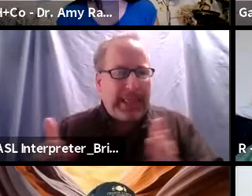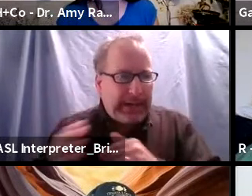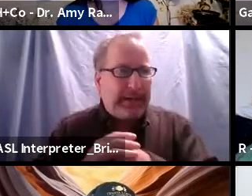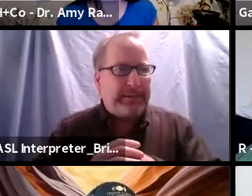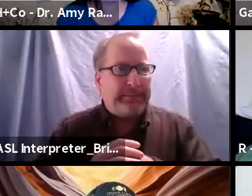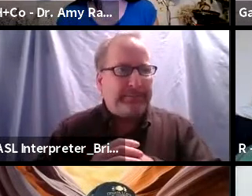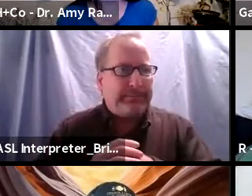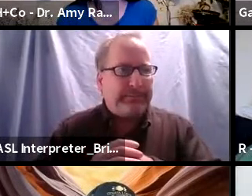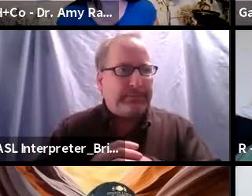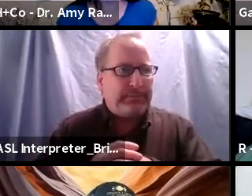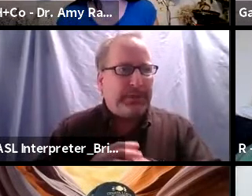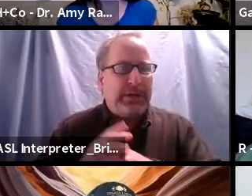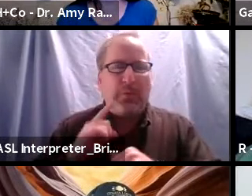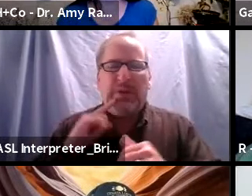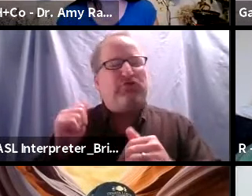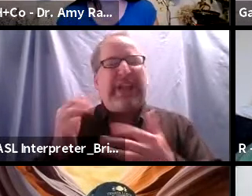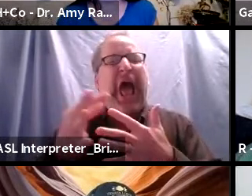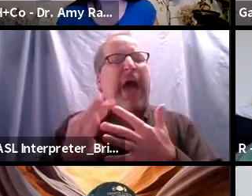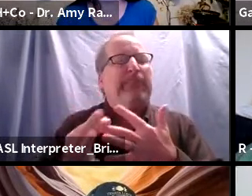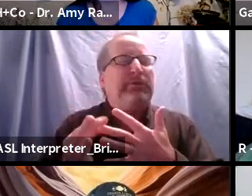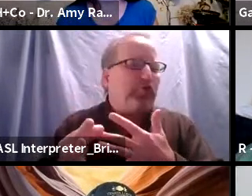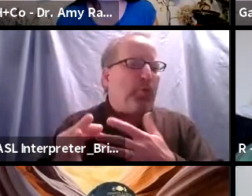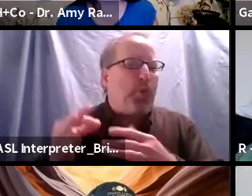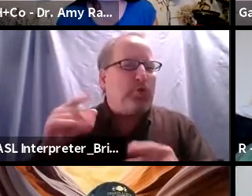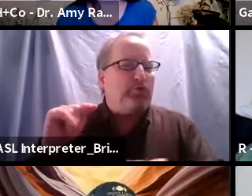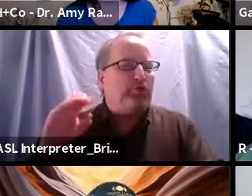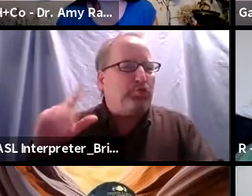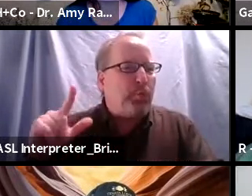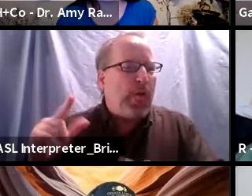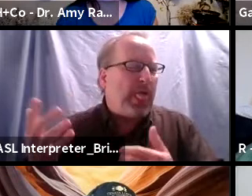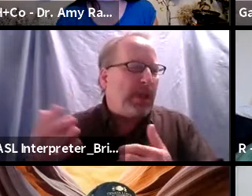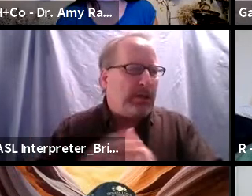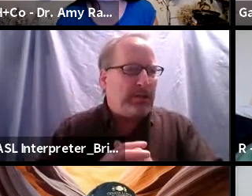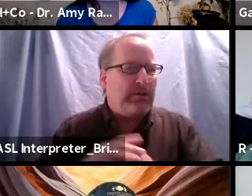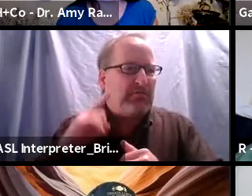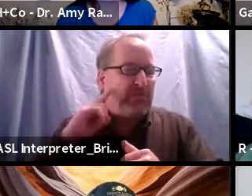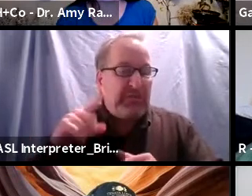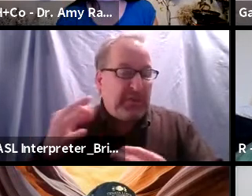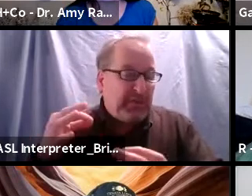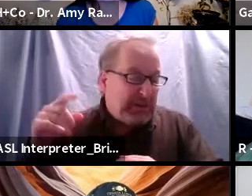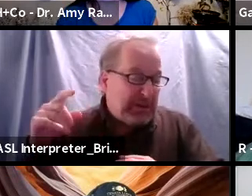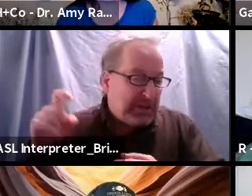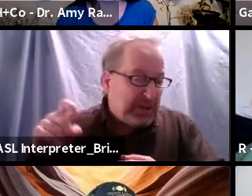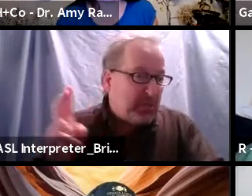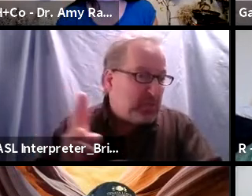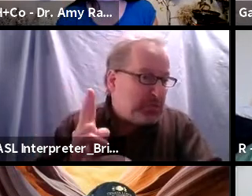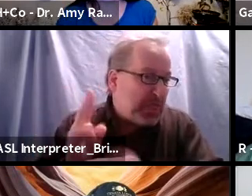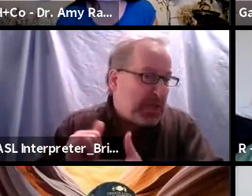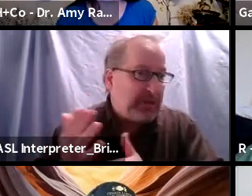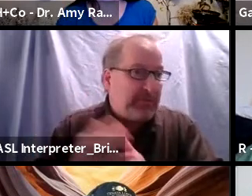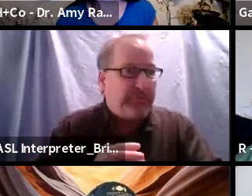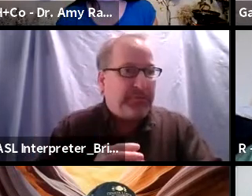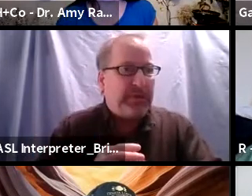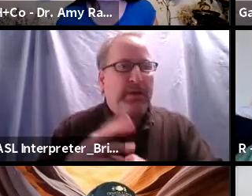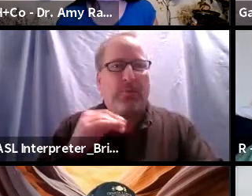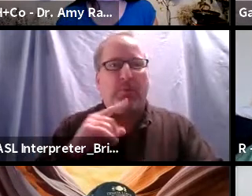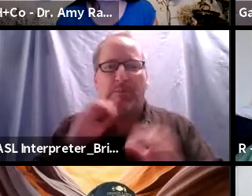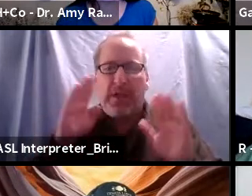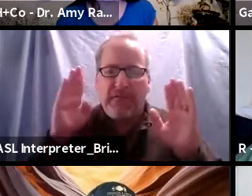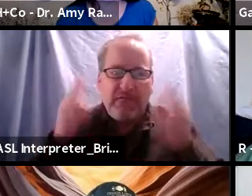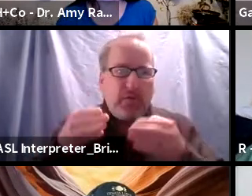as a totally optional tool to help people plan within these. And then yeah, today will be like super focused on